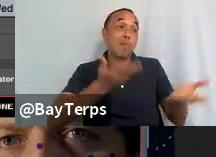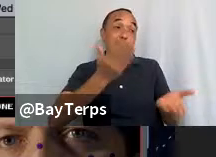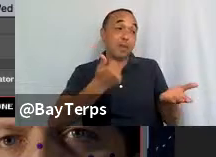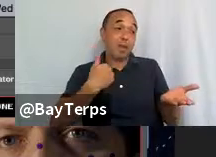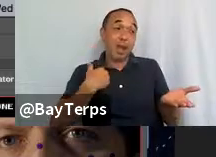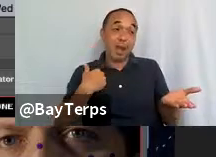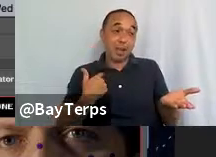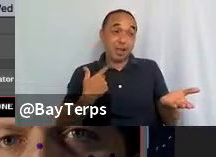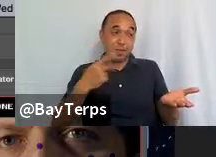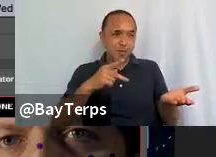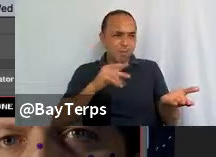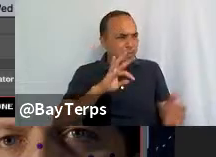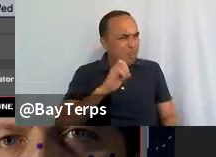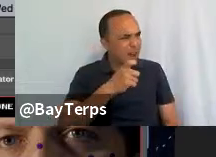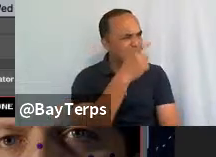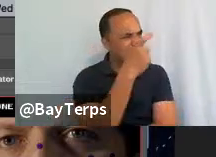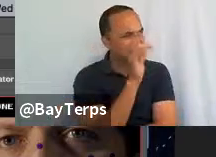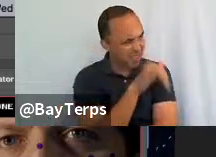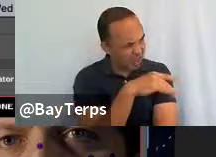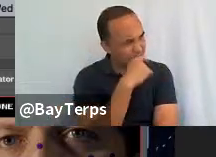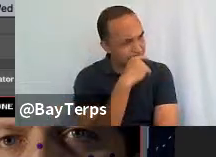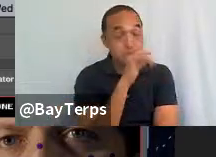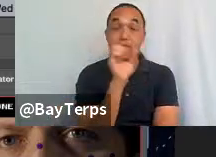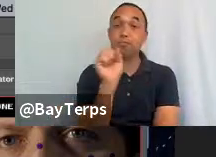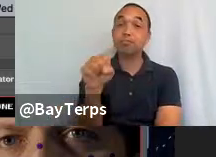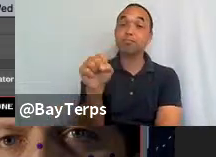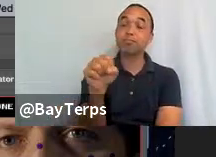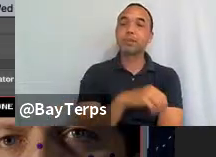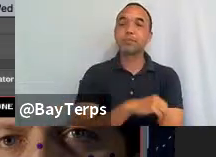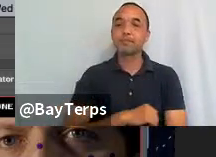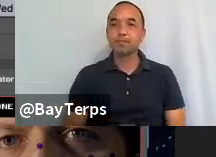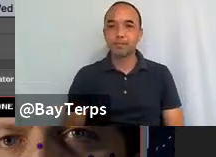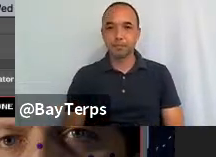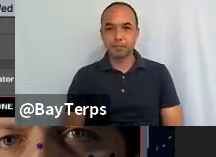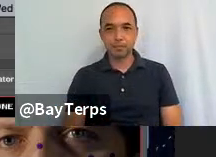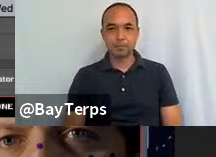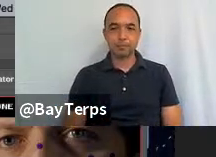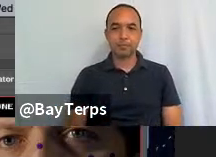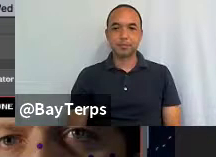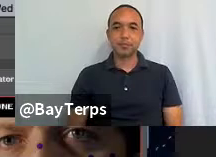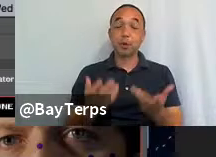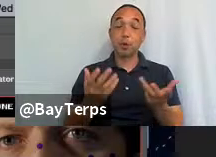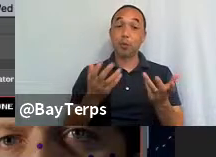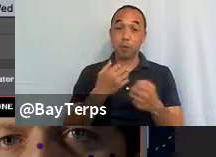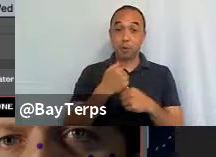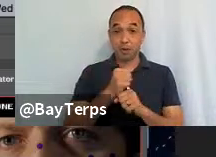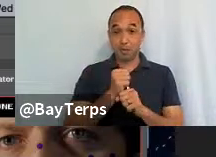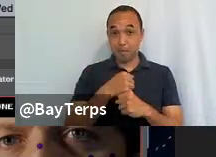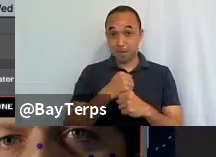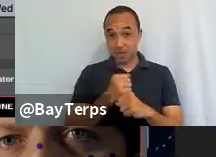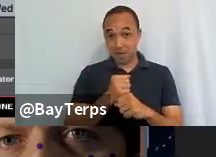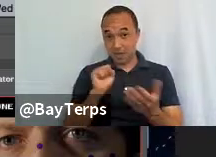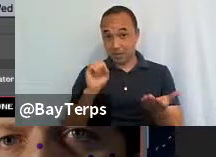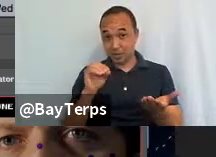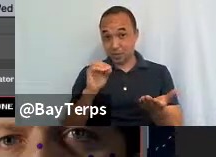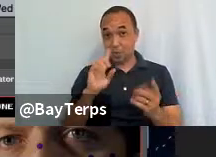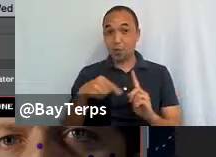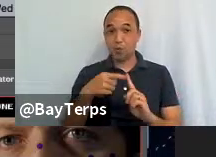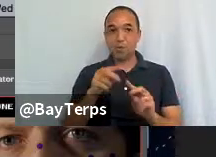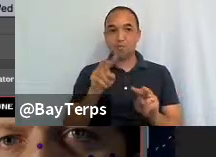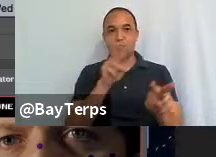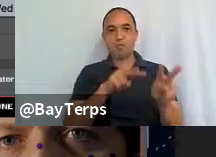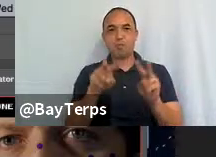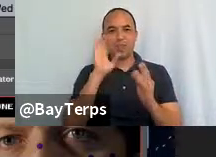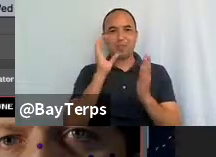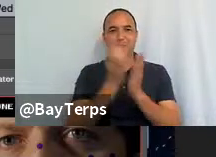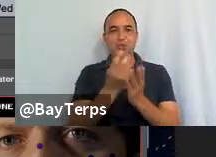purple pox. Is that what it's called? Yeah. So we just want to make it so that when you're looking at this picture, you're seeing Misha and you're not seeing